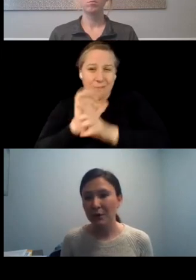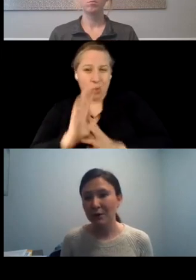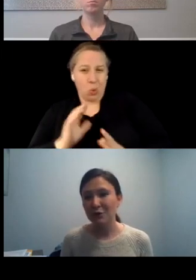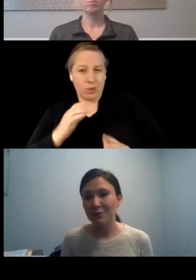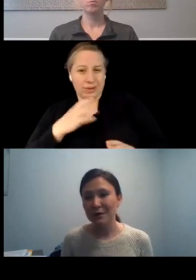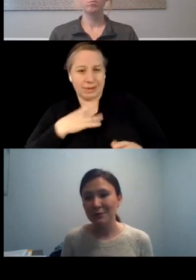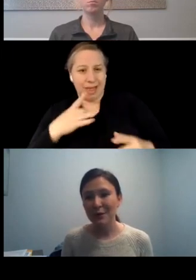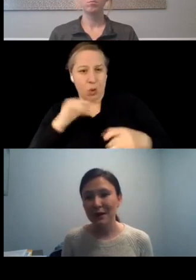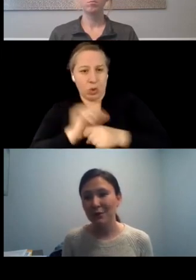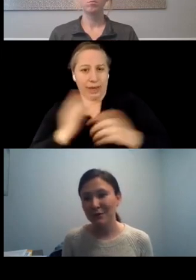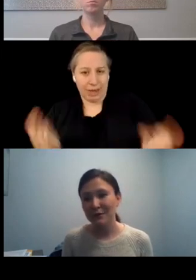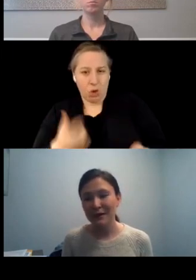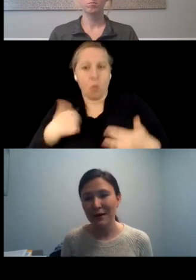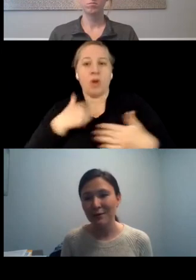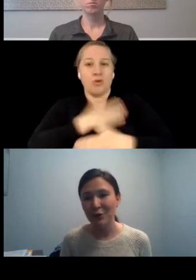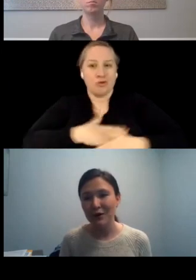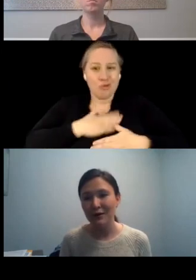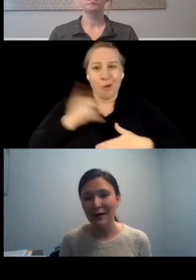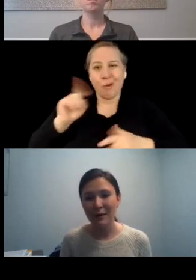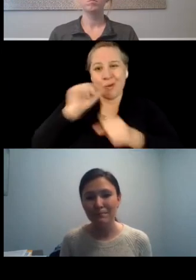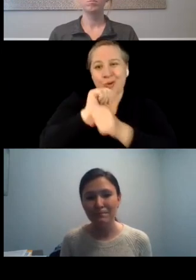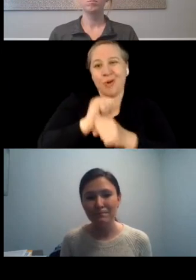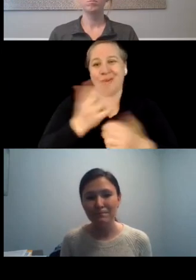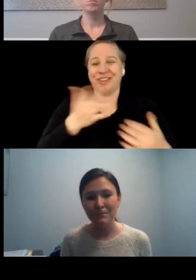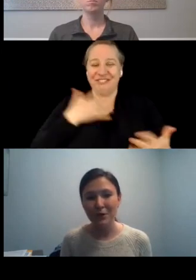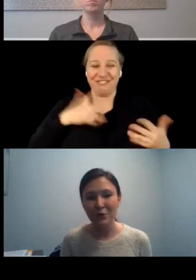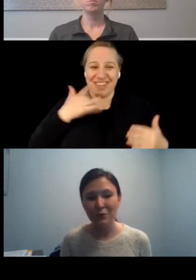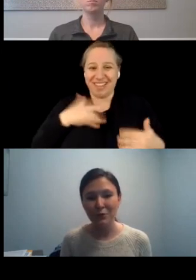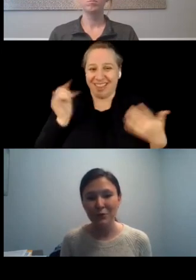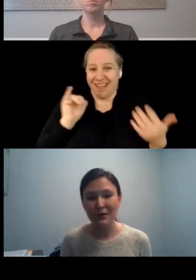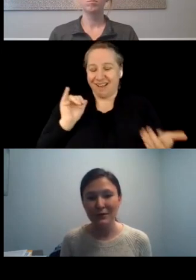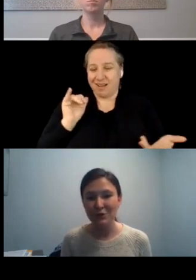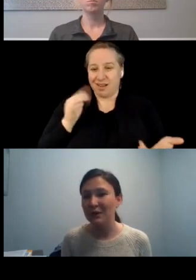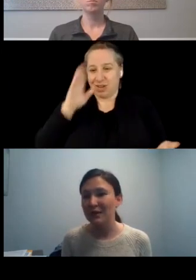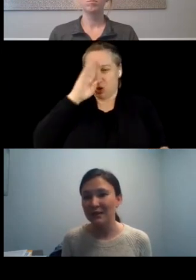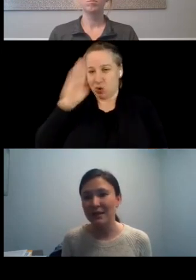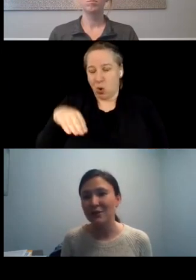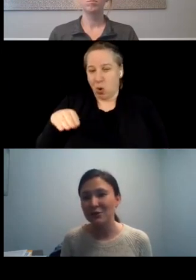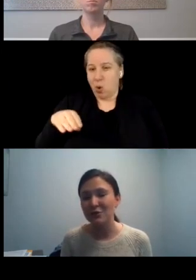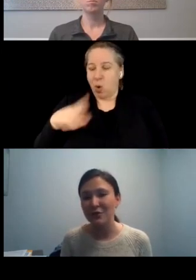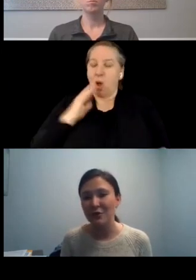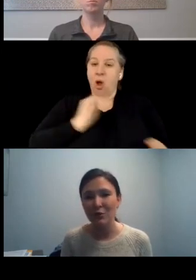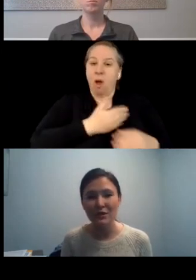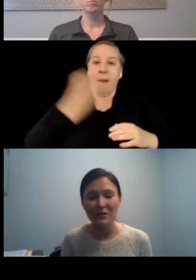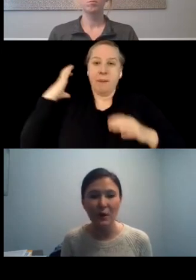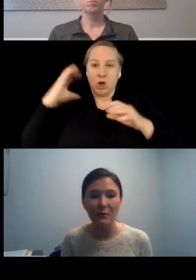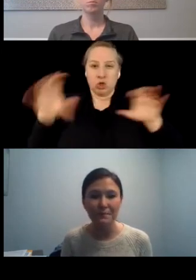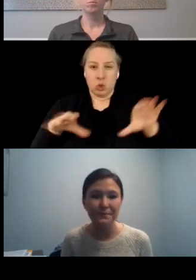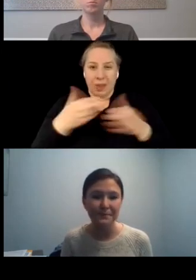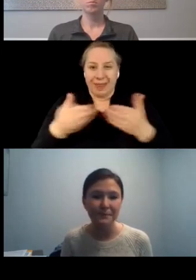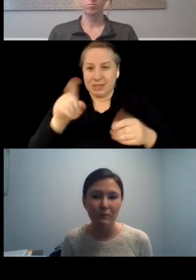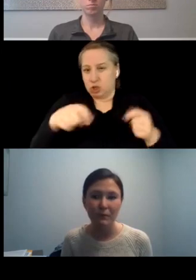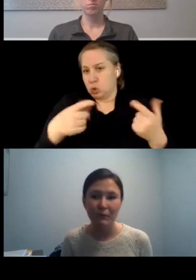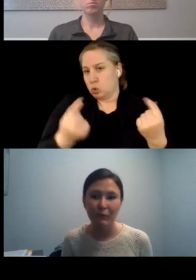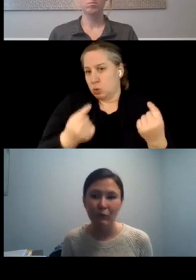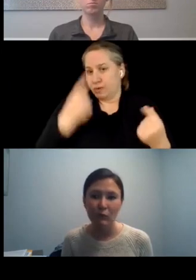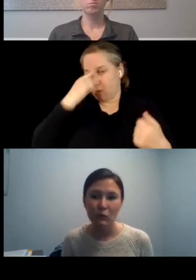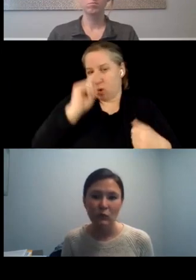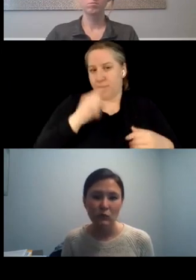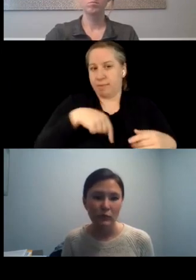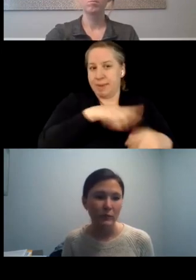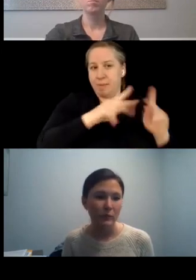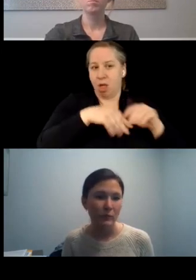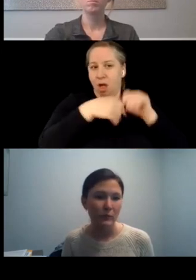Obviously we want to enjoy the place we work. We want to feel like our employer is doing the things they need to do for their employees as well.